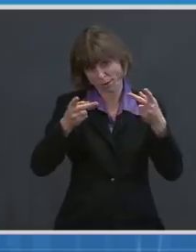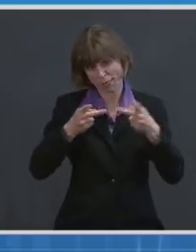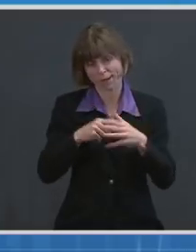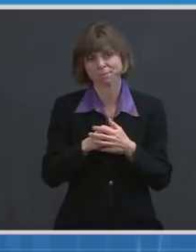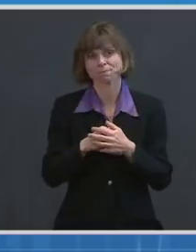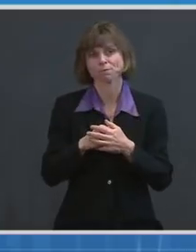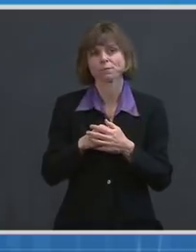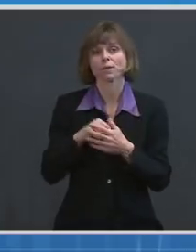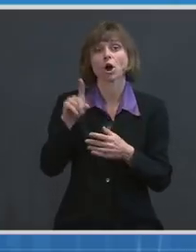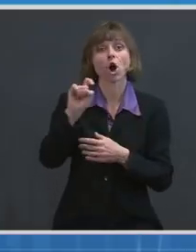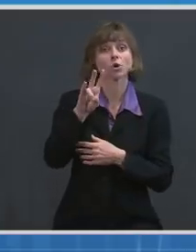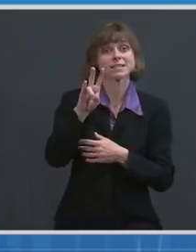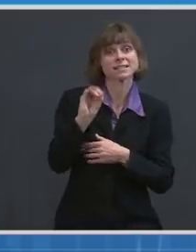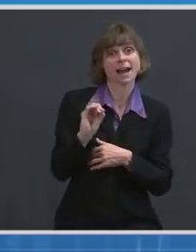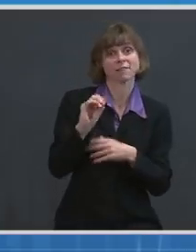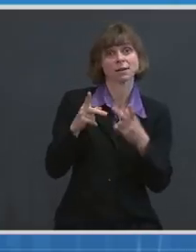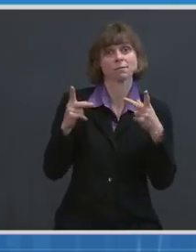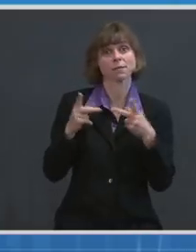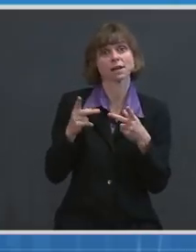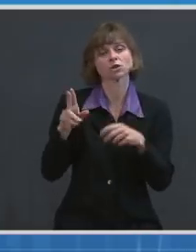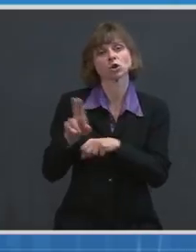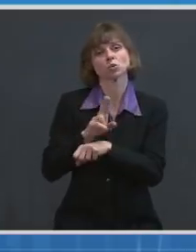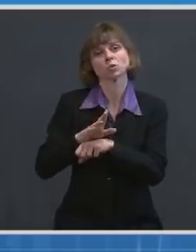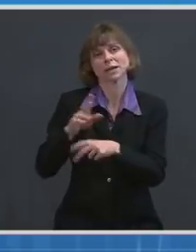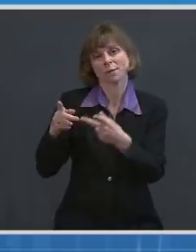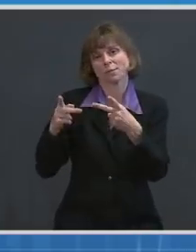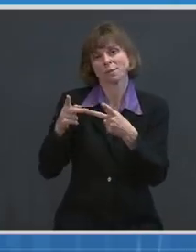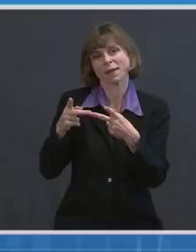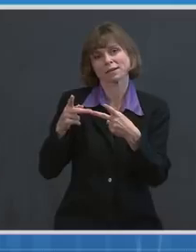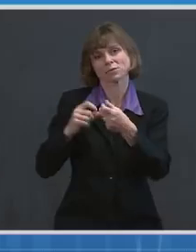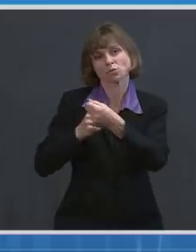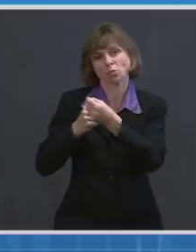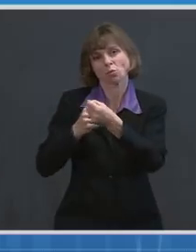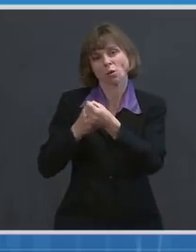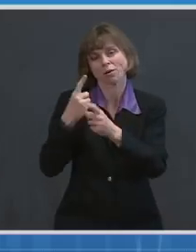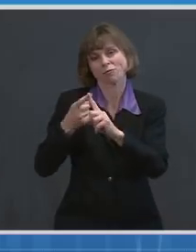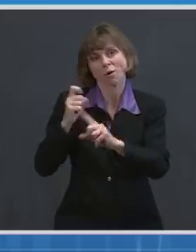sites are actively receiving on-site support by federal personnel.